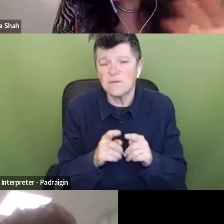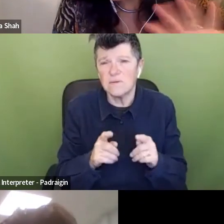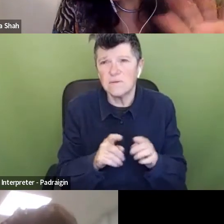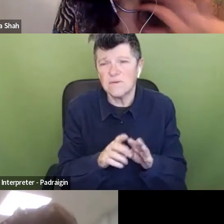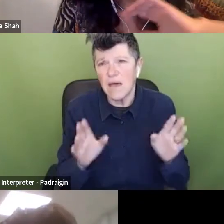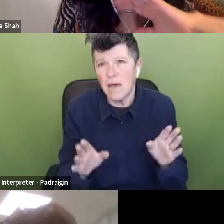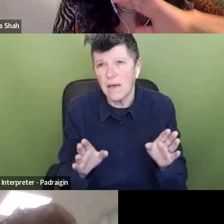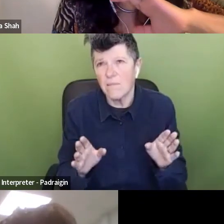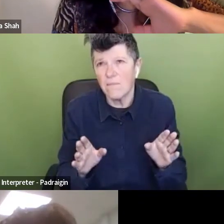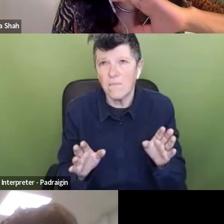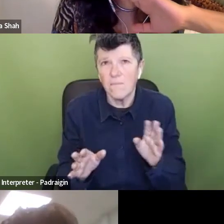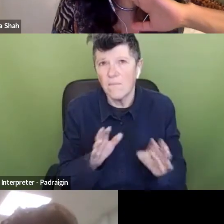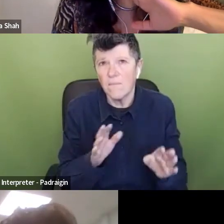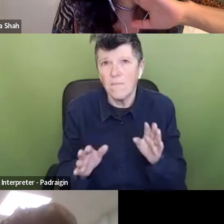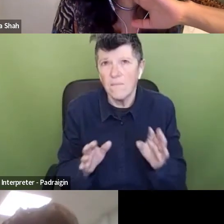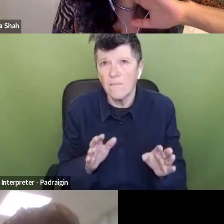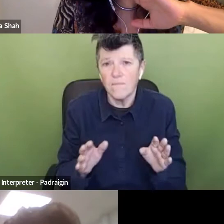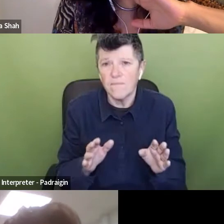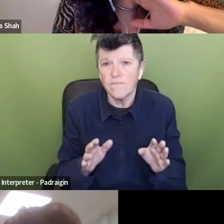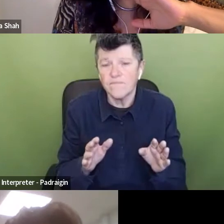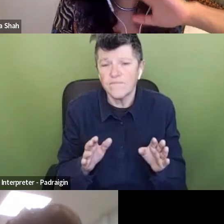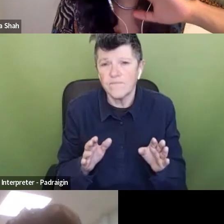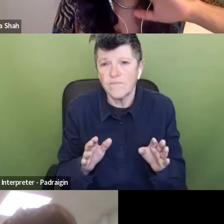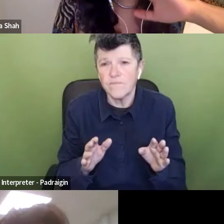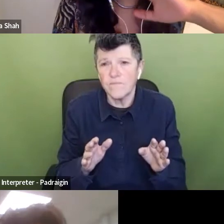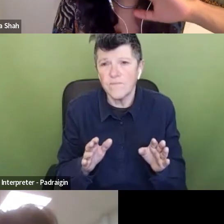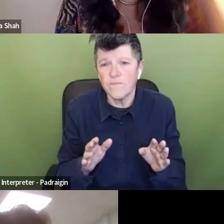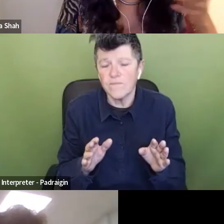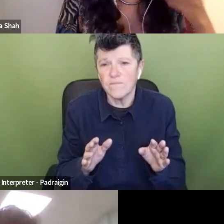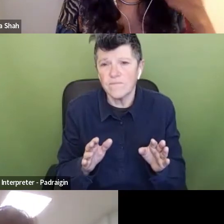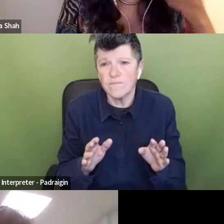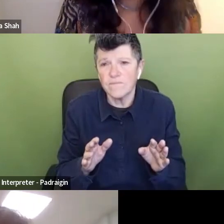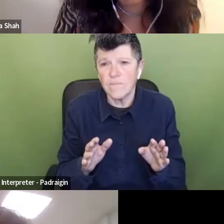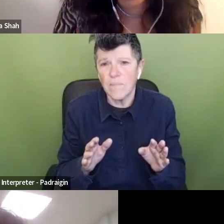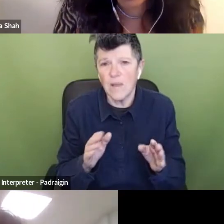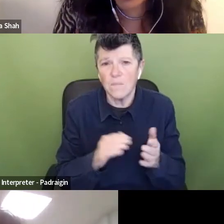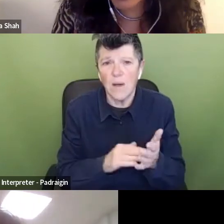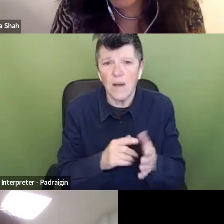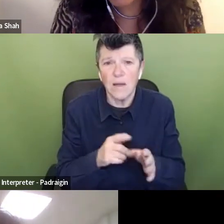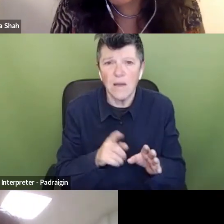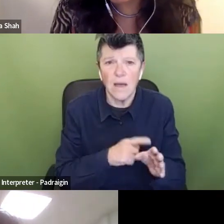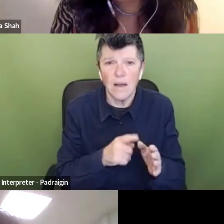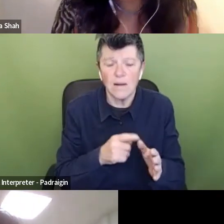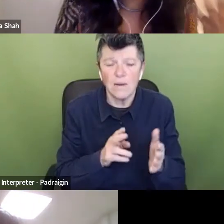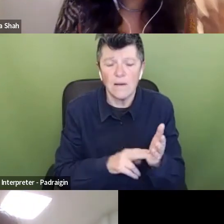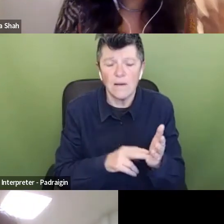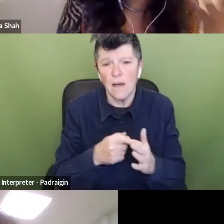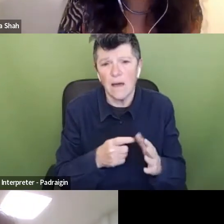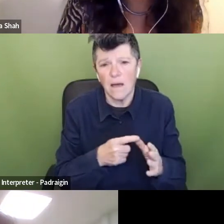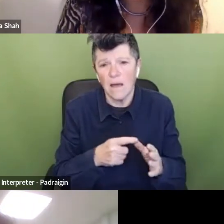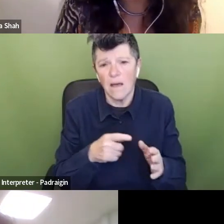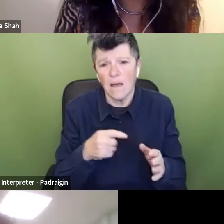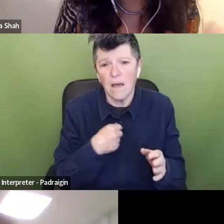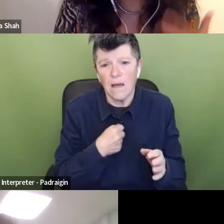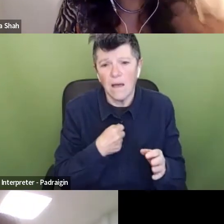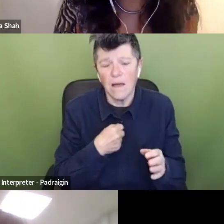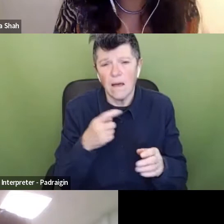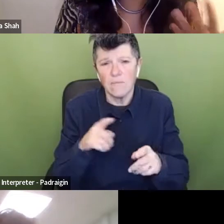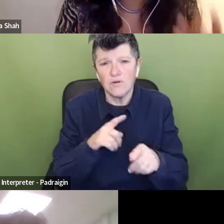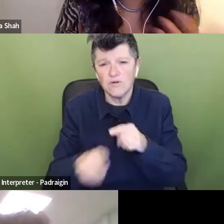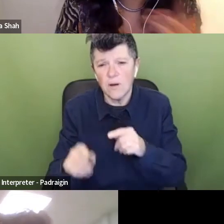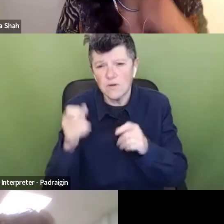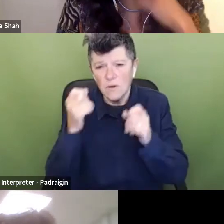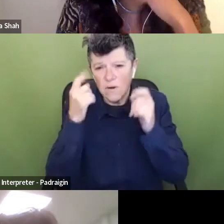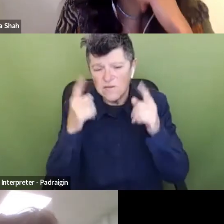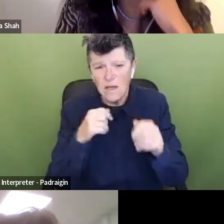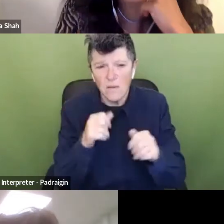direction, but going somewhere else with Mayanka? I mean, it's something that I think I was trying to understand better